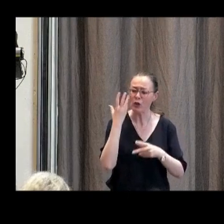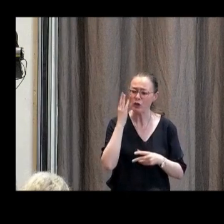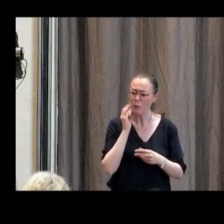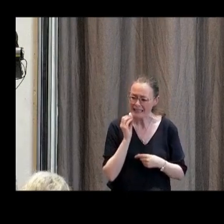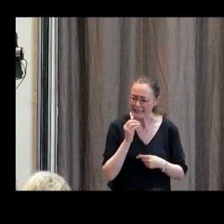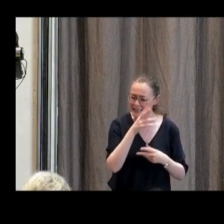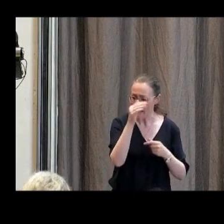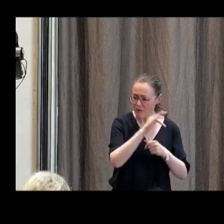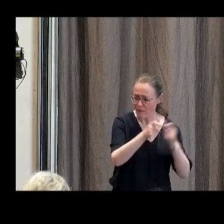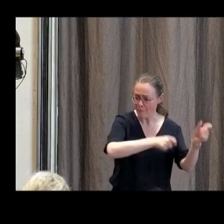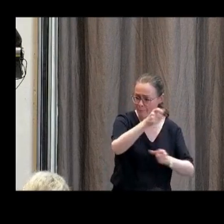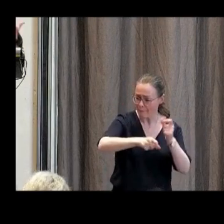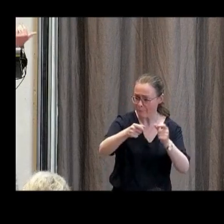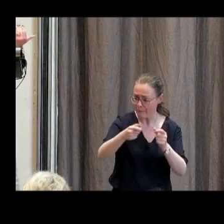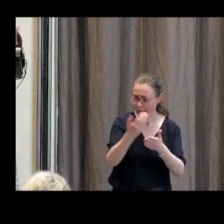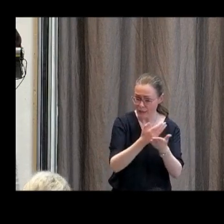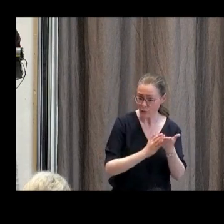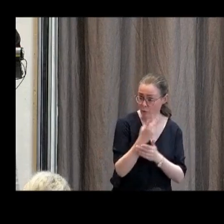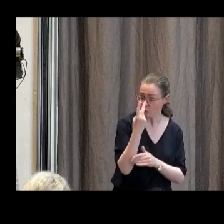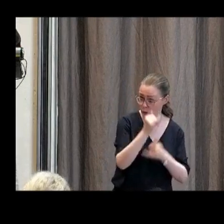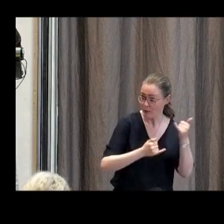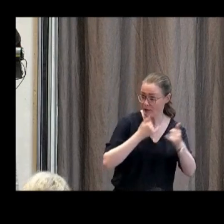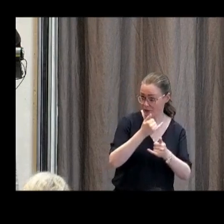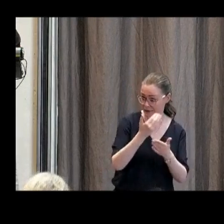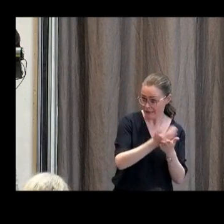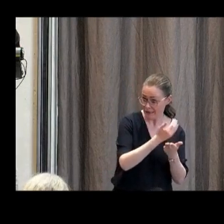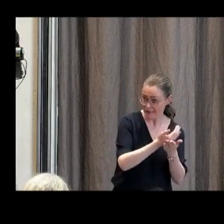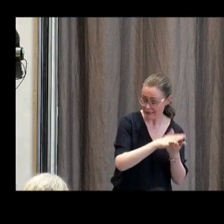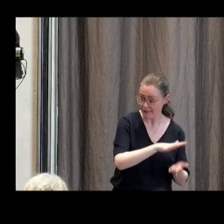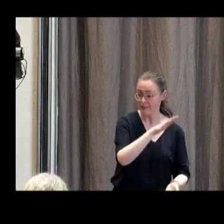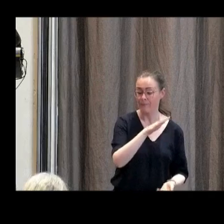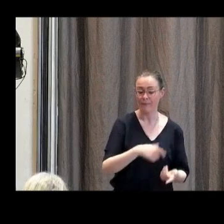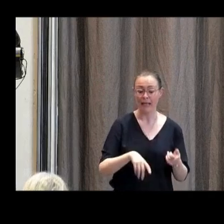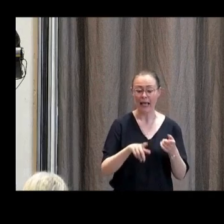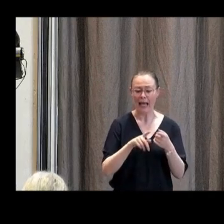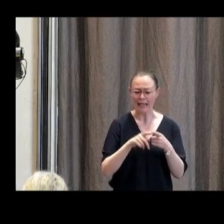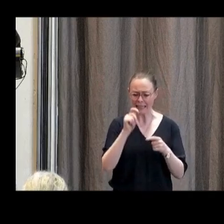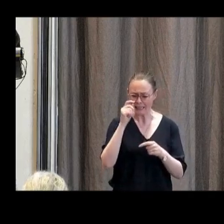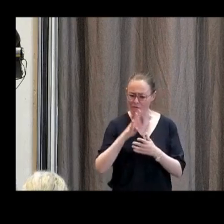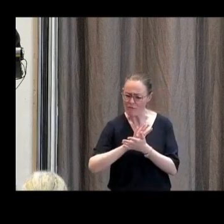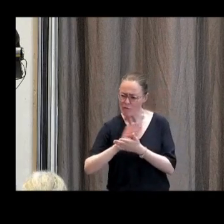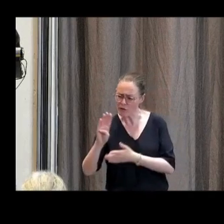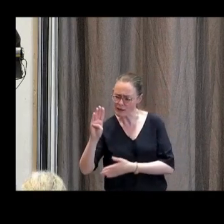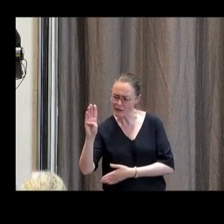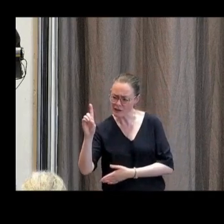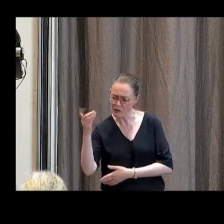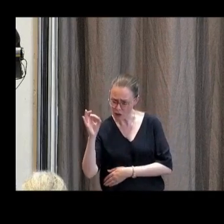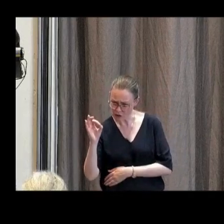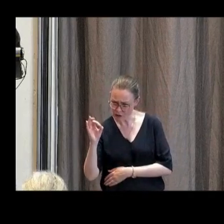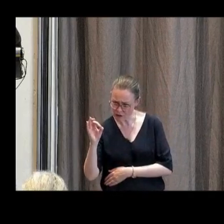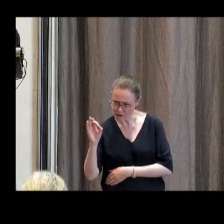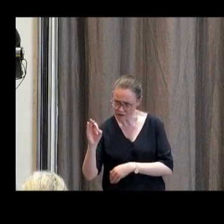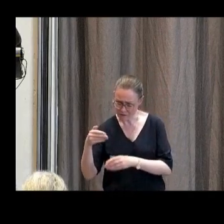samples, from these patients over the course of 2 years. They took on, I think, 14 dogs at this stage for this